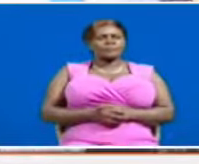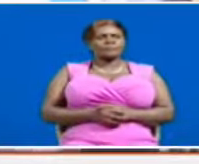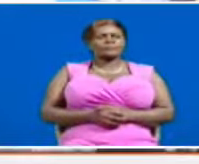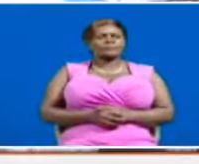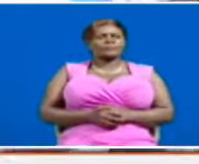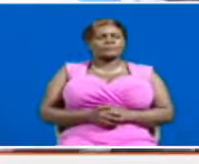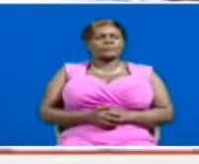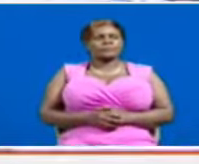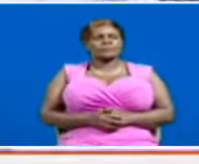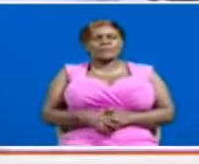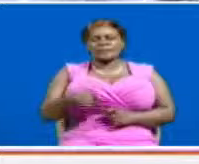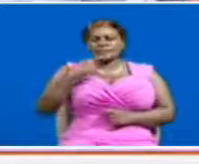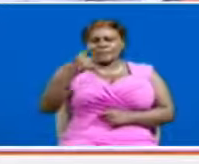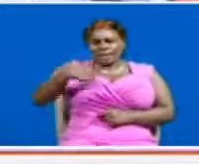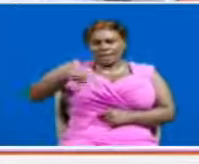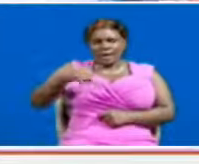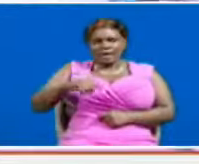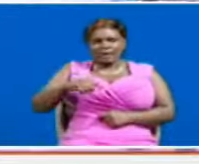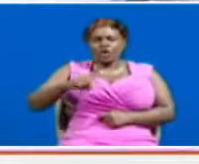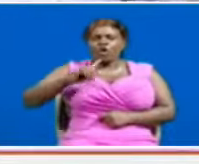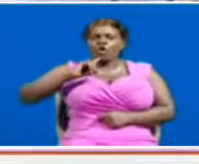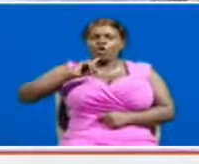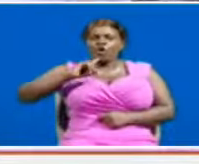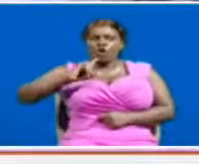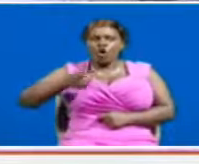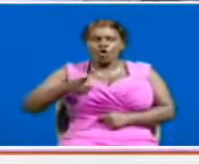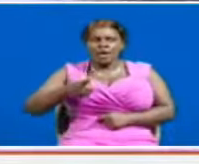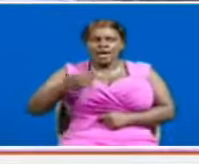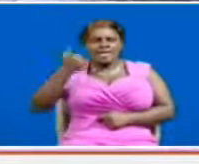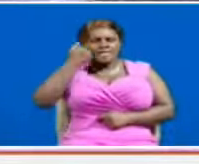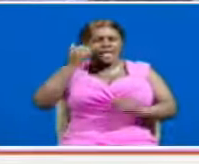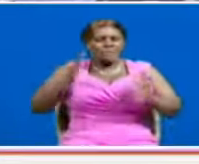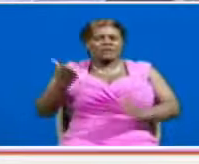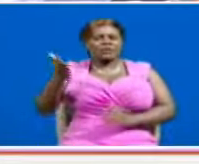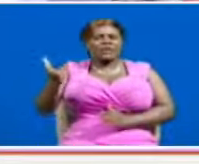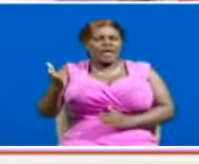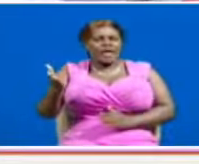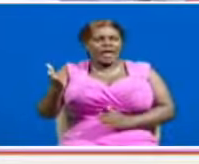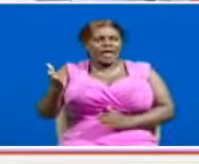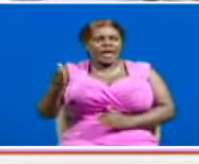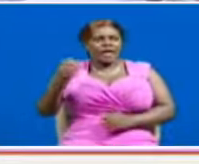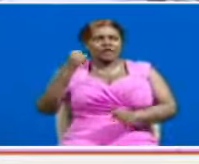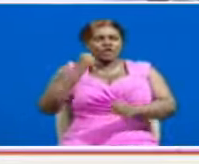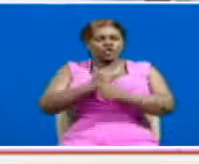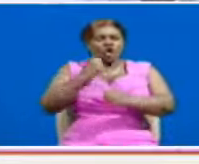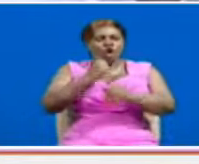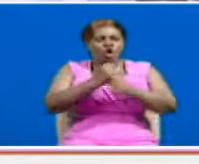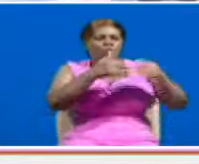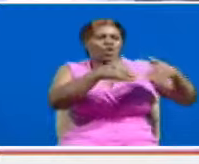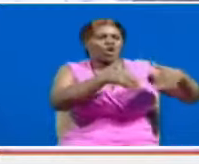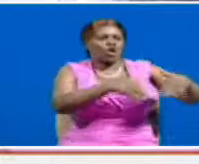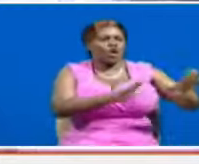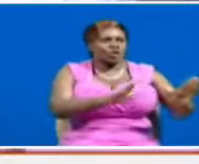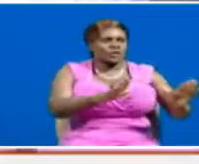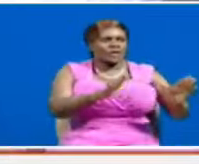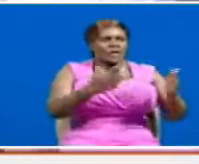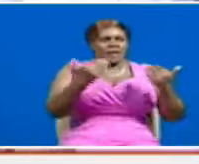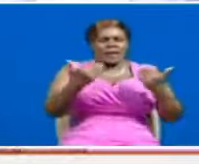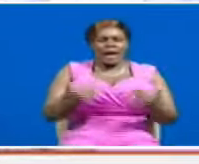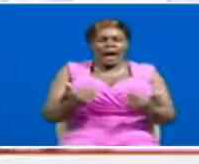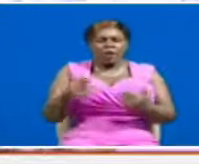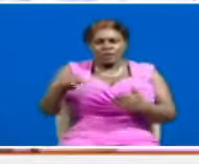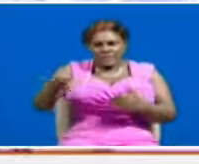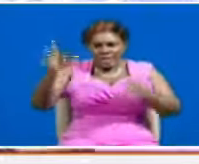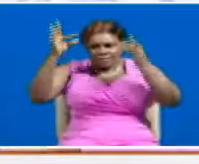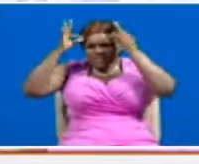mgonjwa. Anatuambia ati wameambiwa if any patient is admitted, kazi imeenda. So now he has